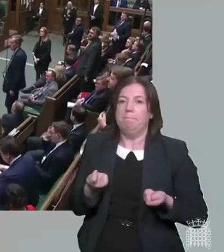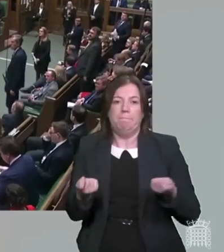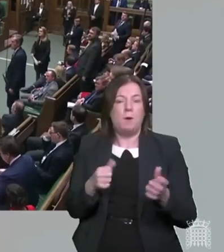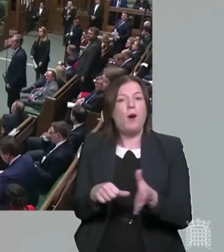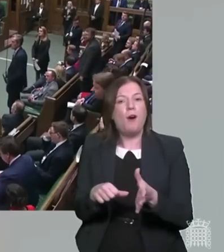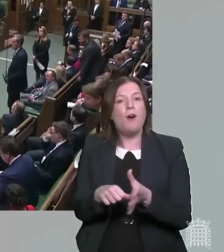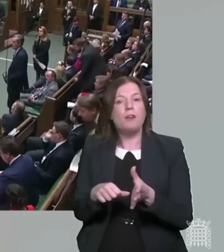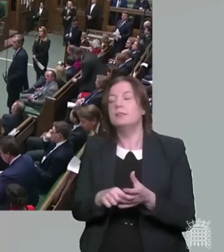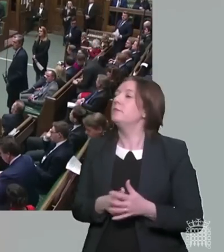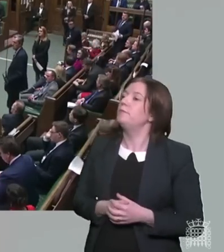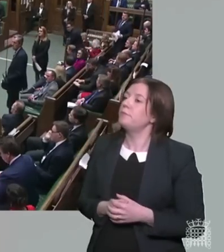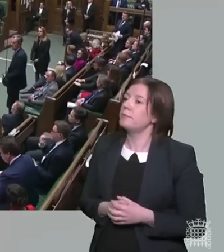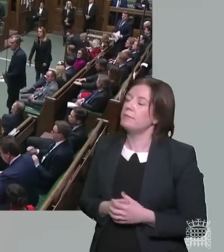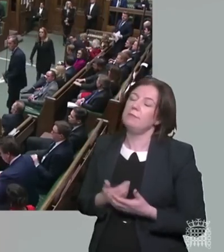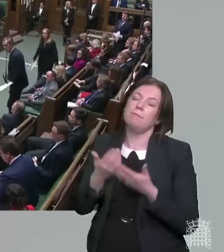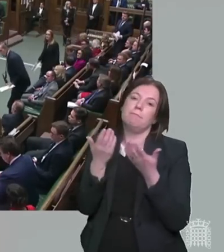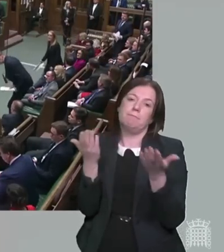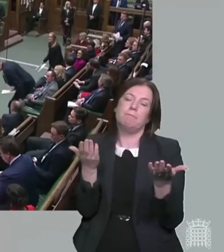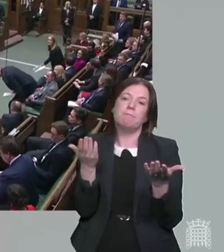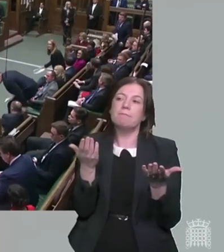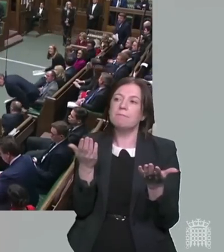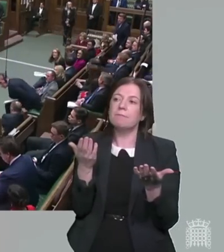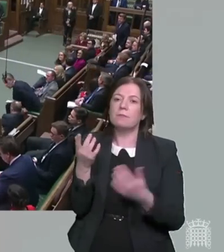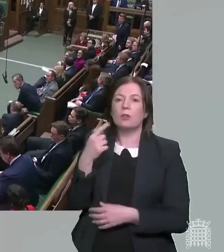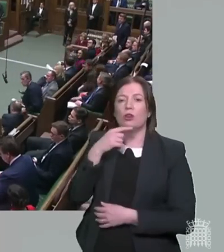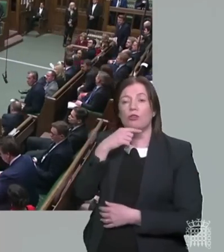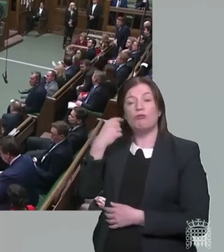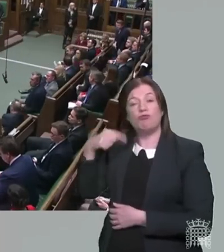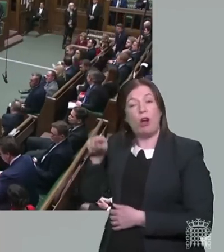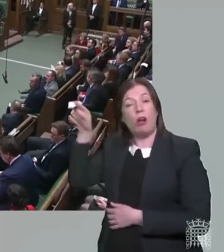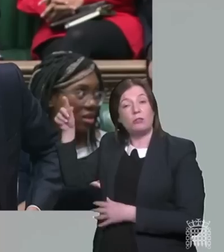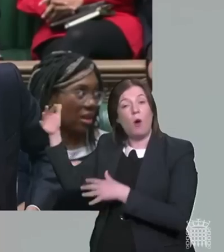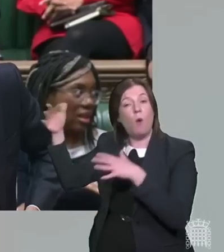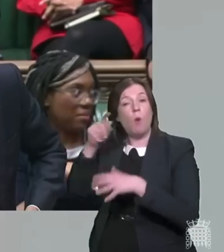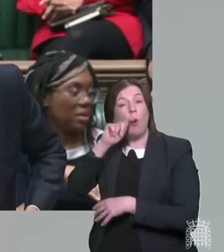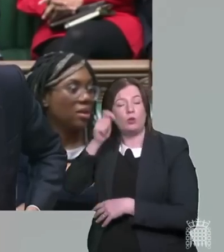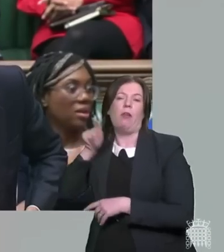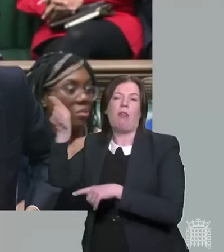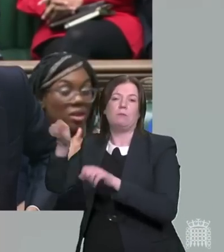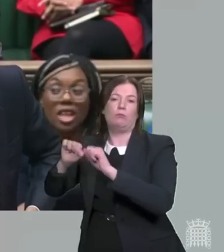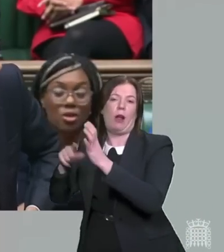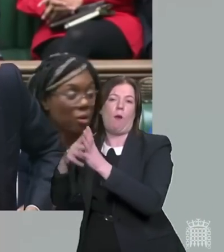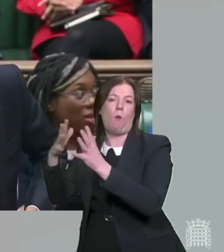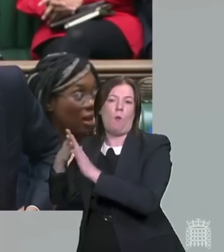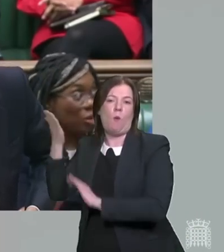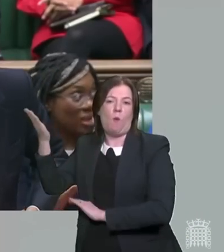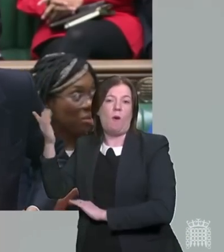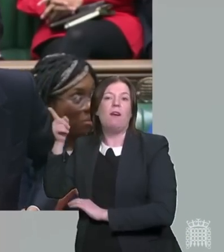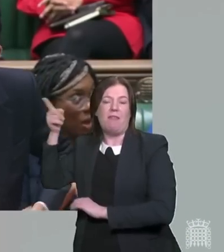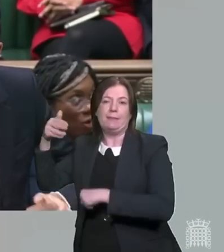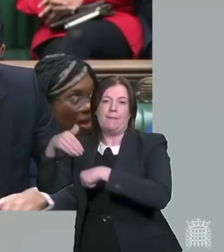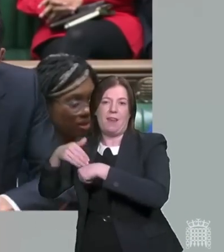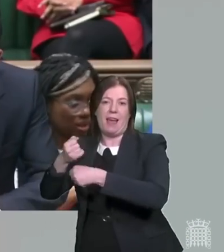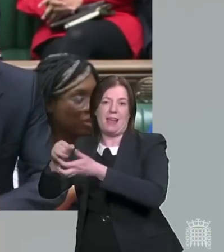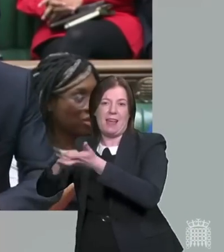Minister. Mr. Speaker, Russia's illegal war in Ukraine and the impact it's had on energy supplies has nothing to